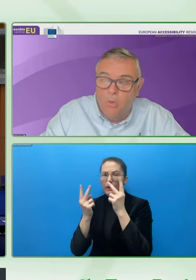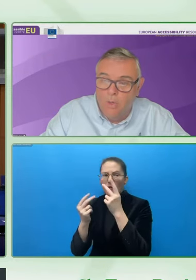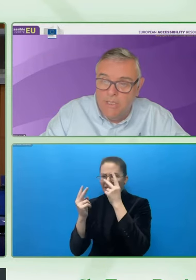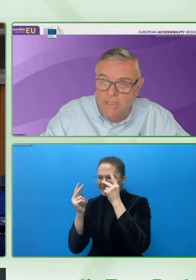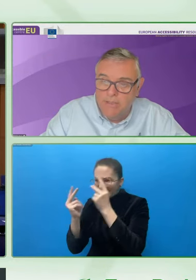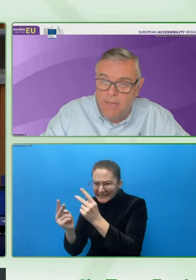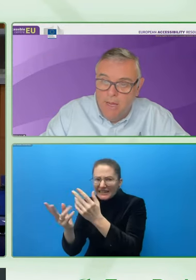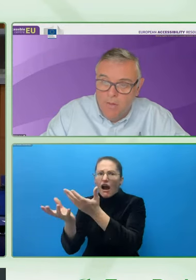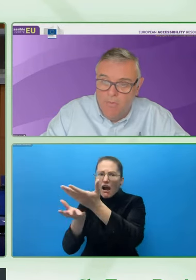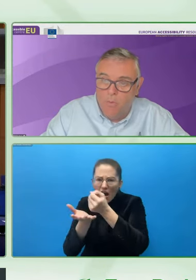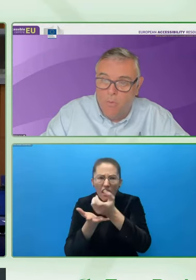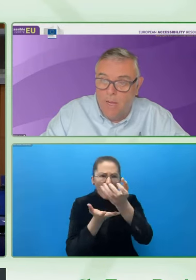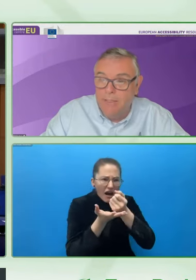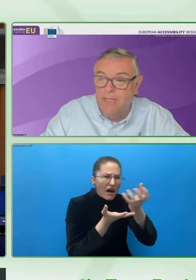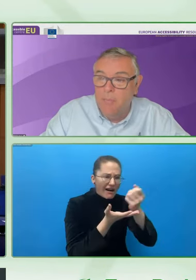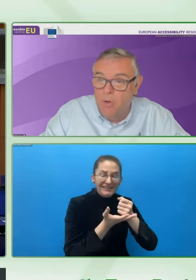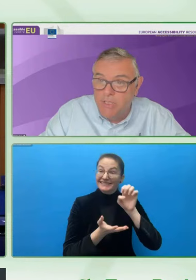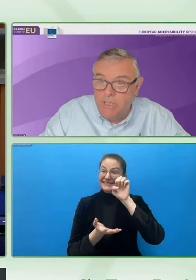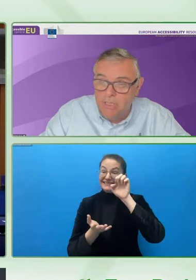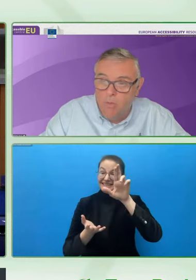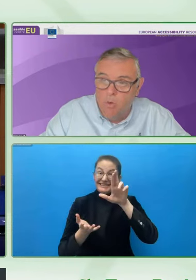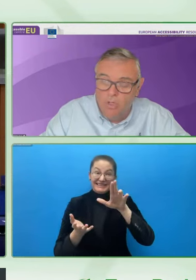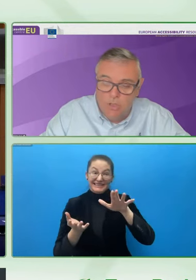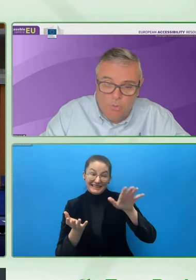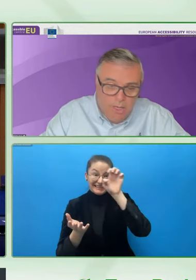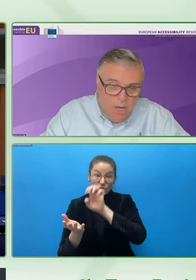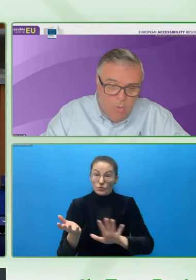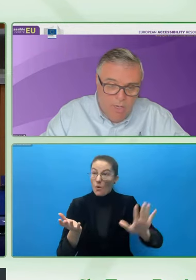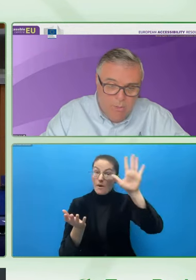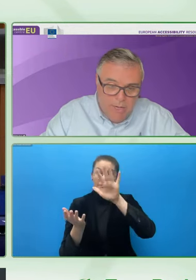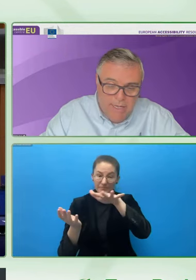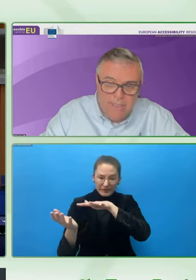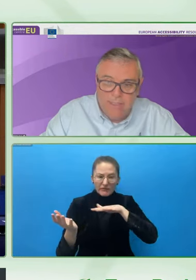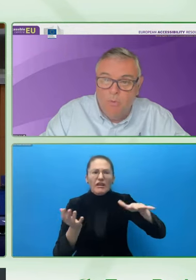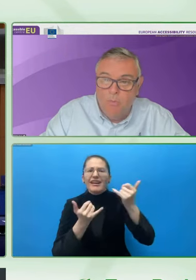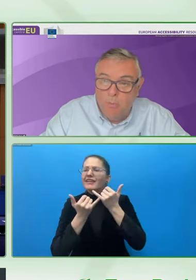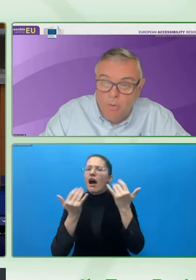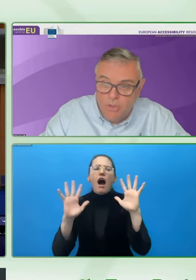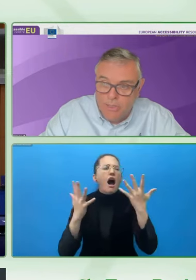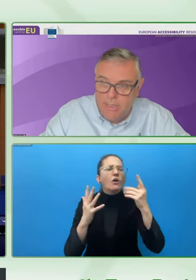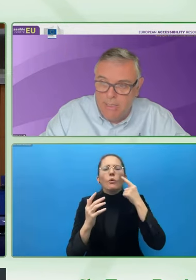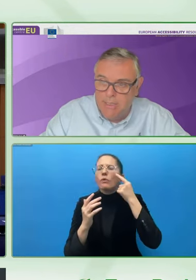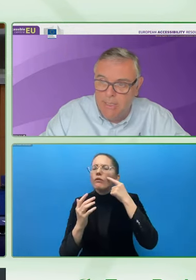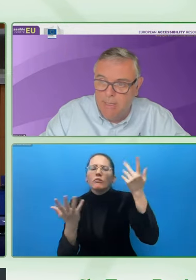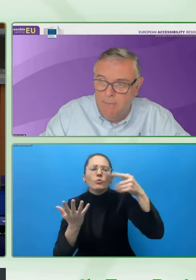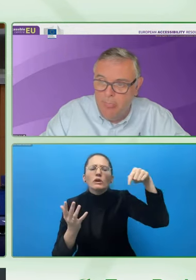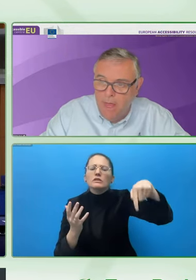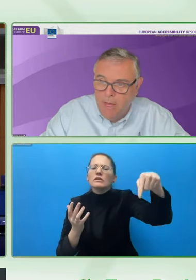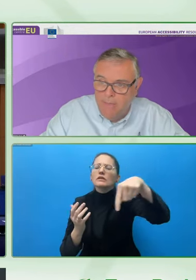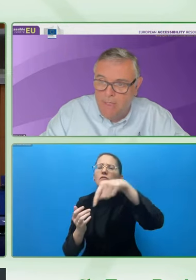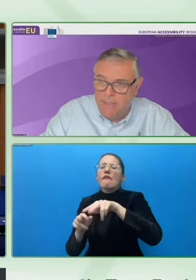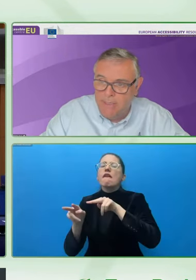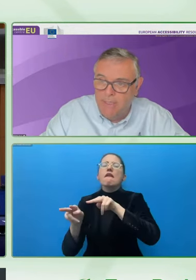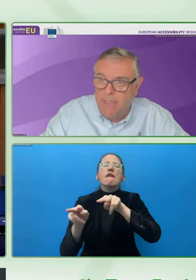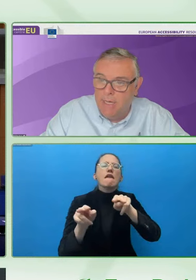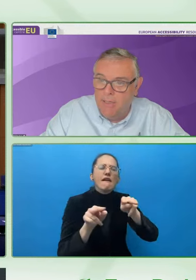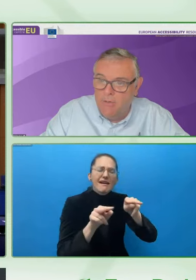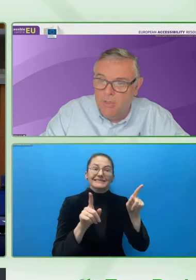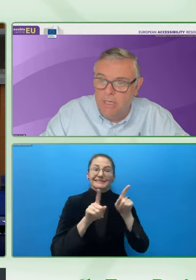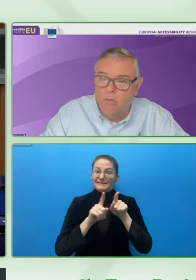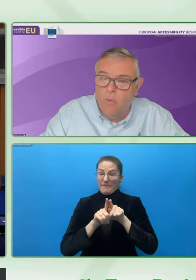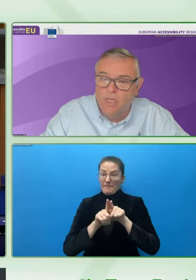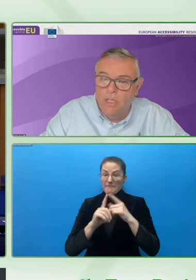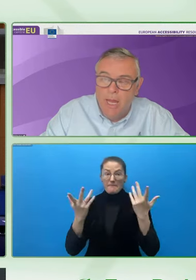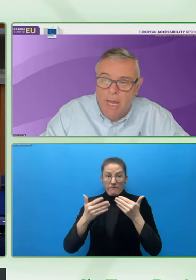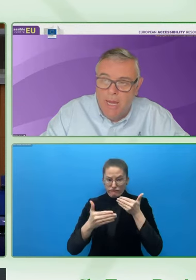to know which is the reality, the process was we created, we proposed these